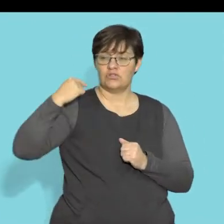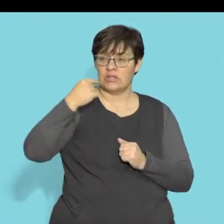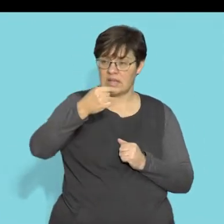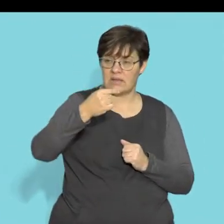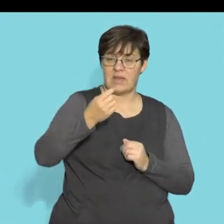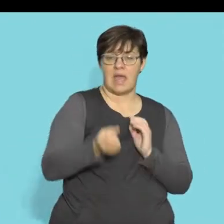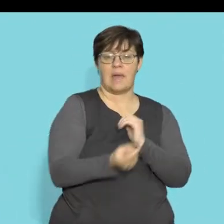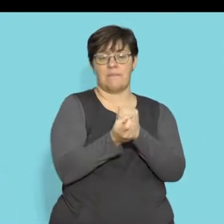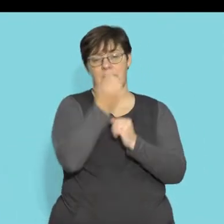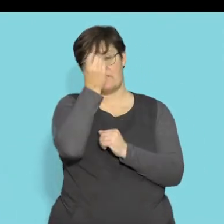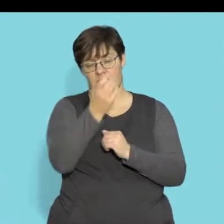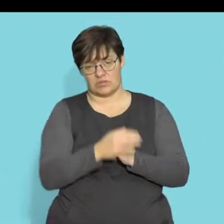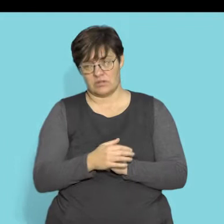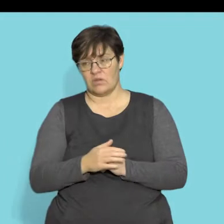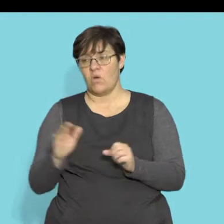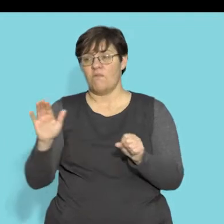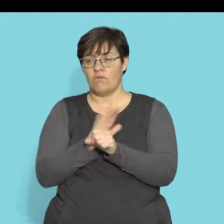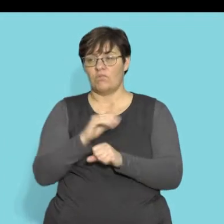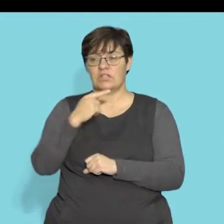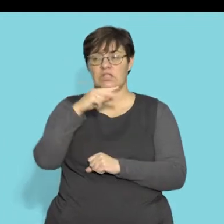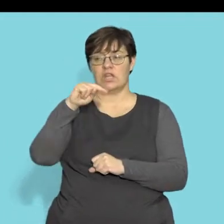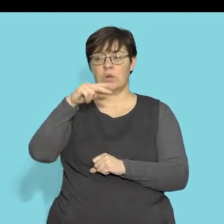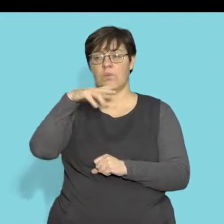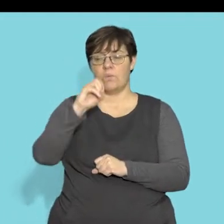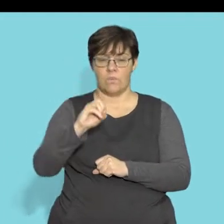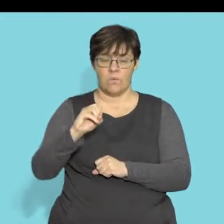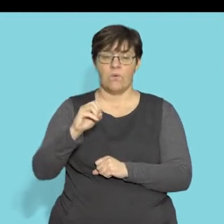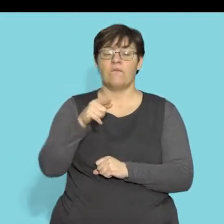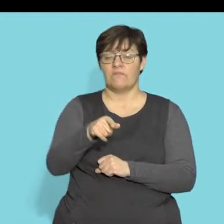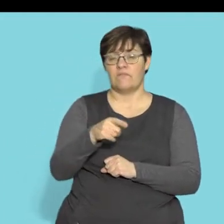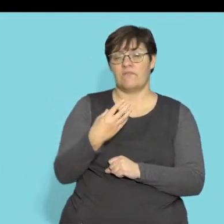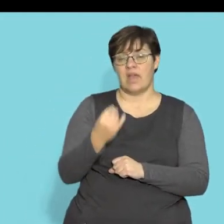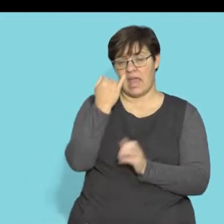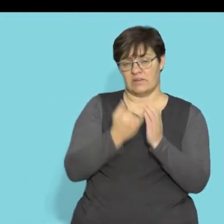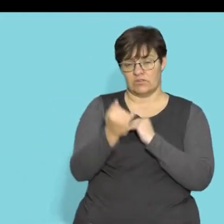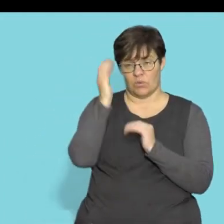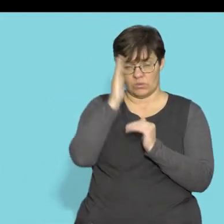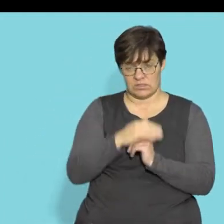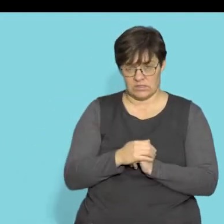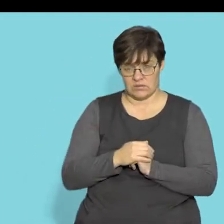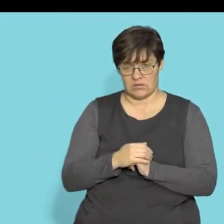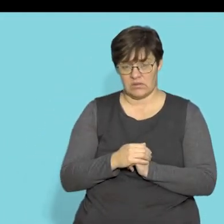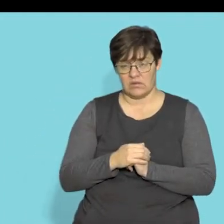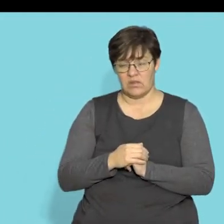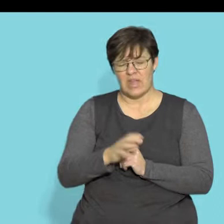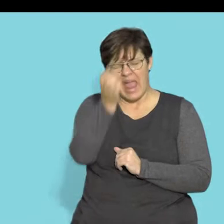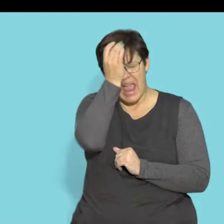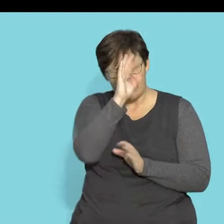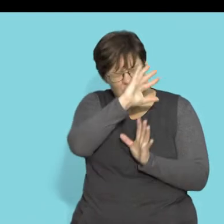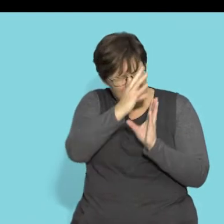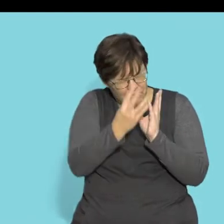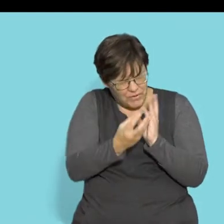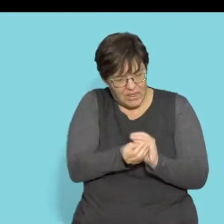genetic makeup. So we have the full genome of that individual, meaning that cell has all the